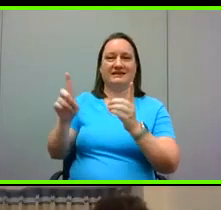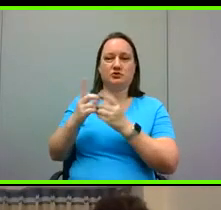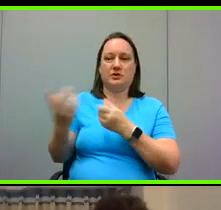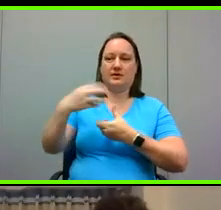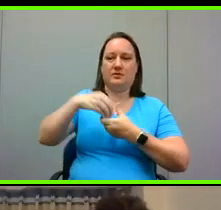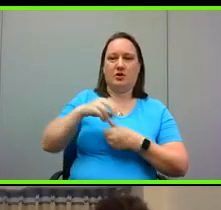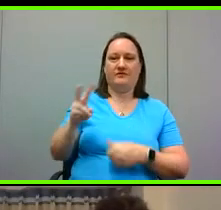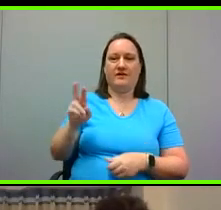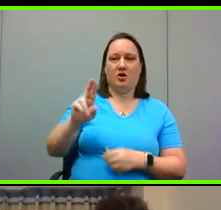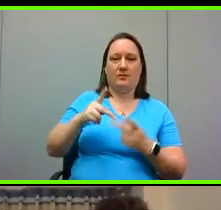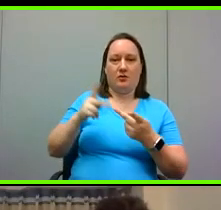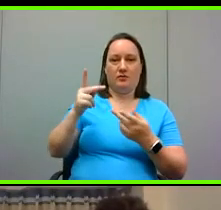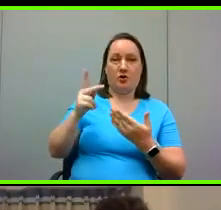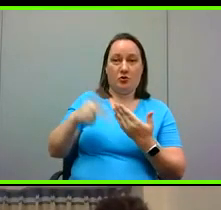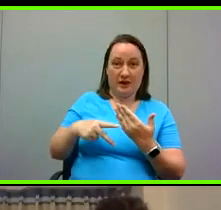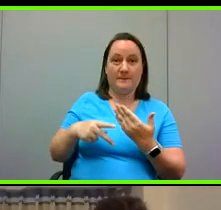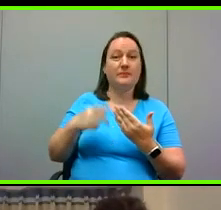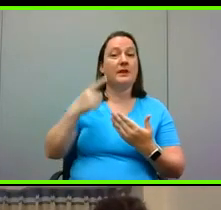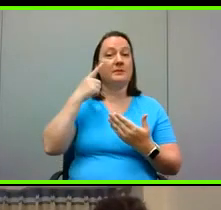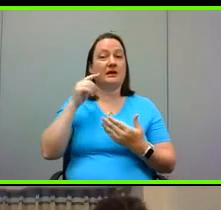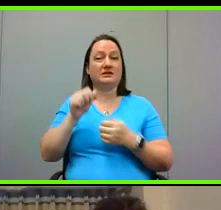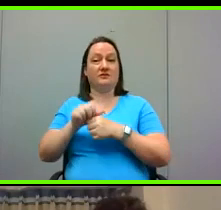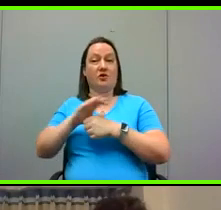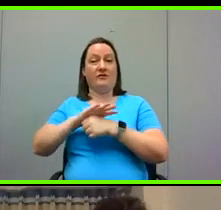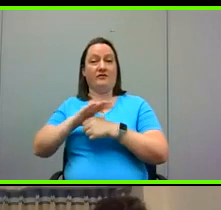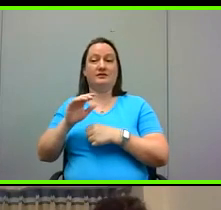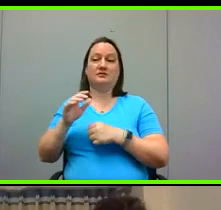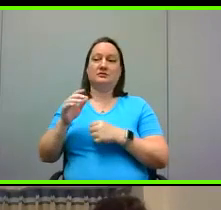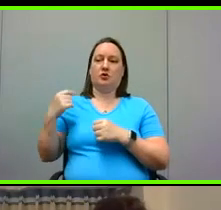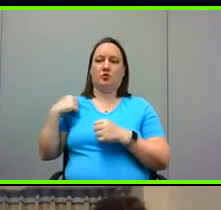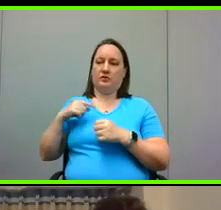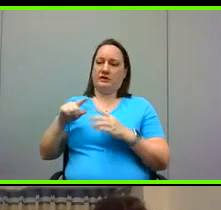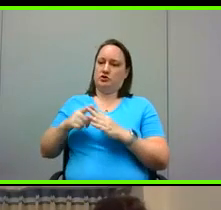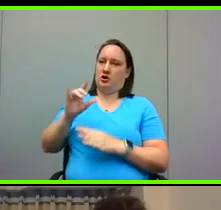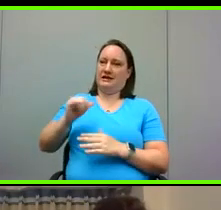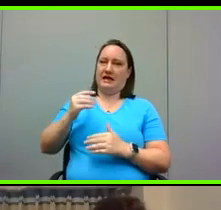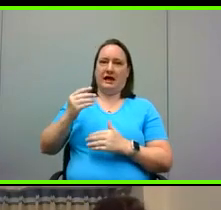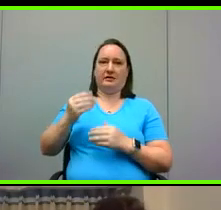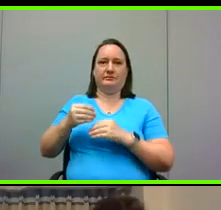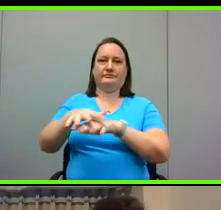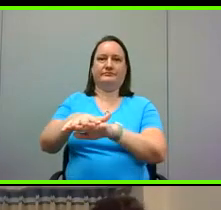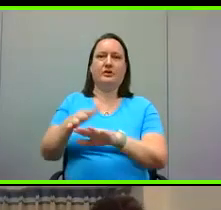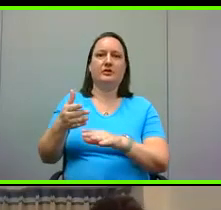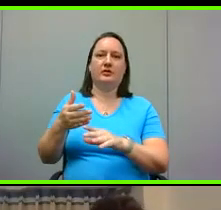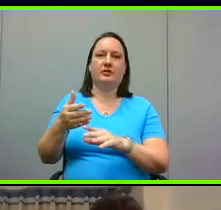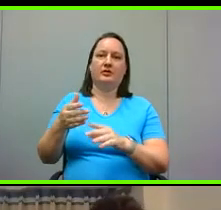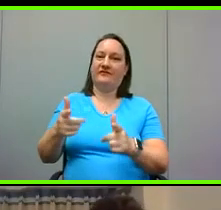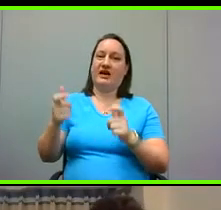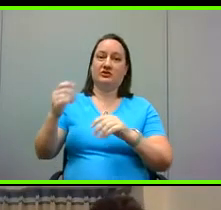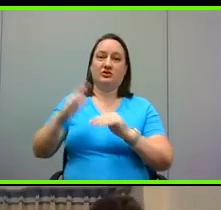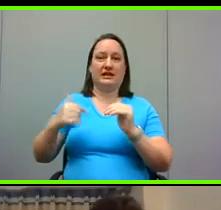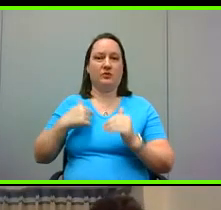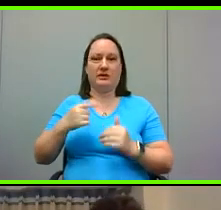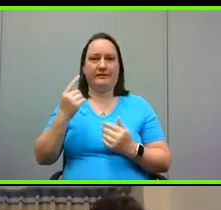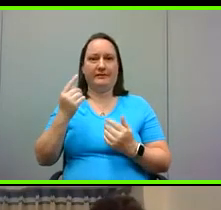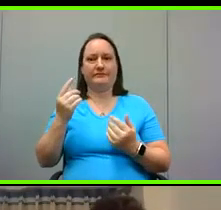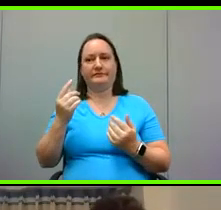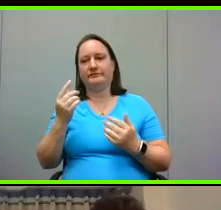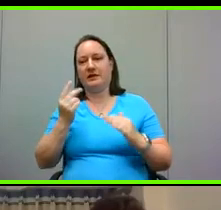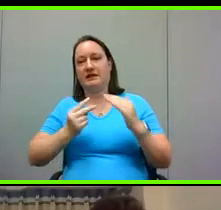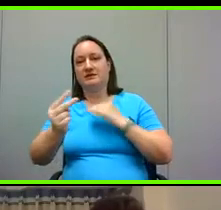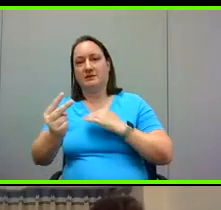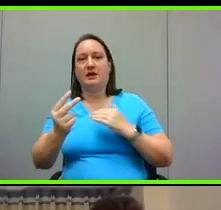COVID-19, we kind of put that practice into place probably sooner than we anticipated, because now we are at blended services. Our counseling